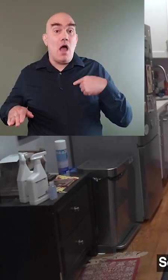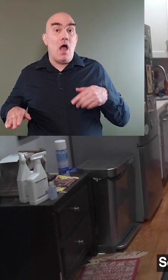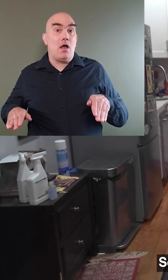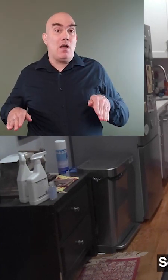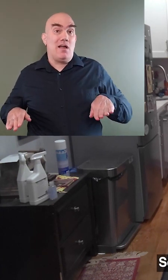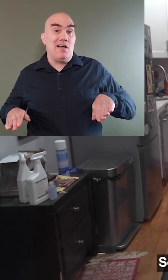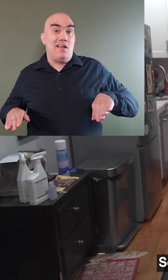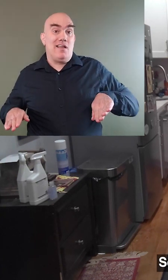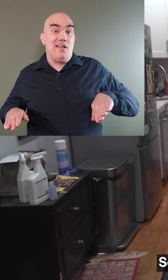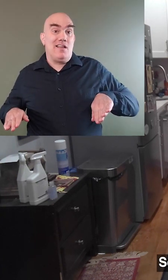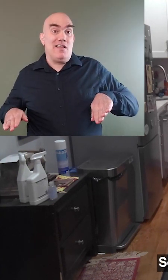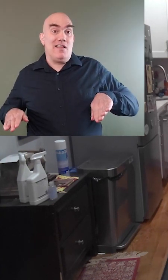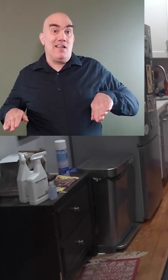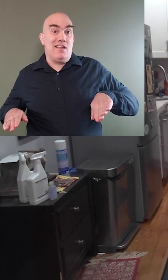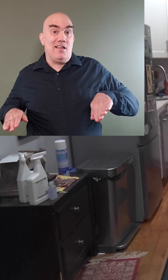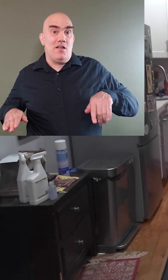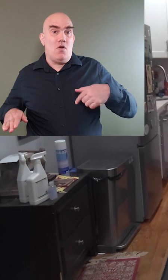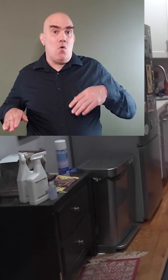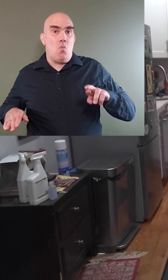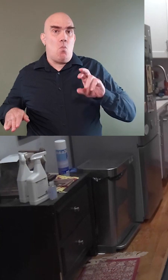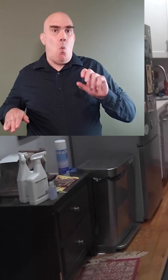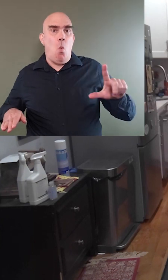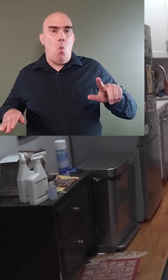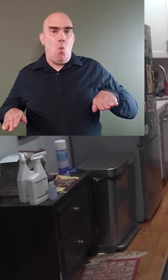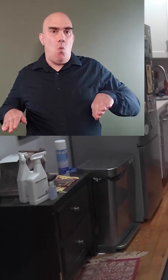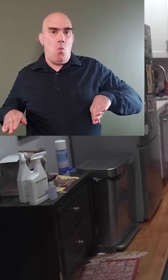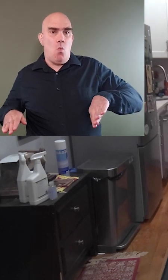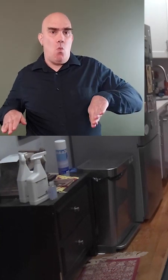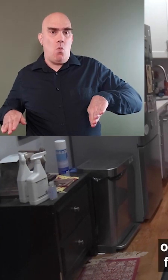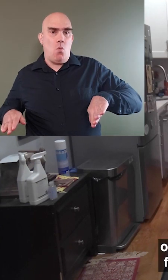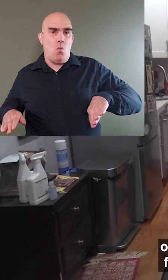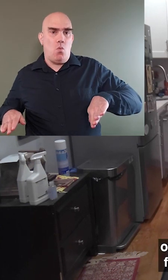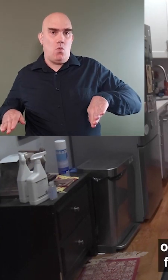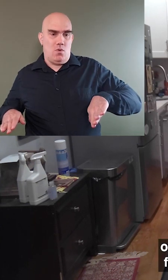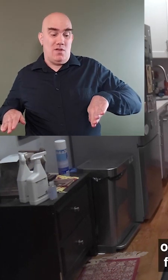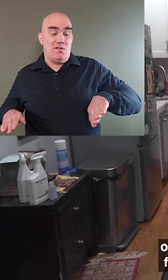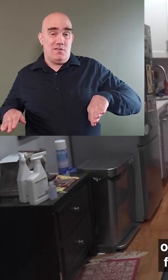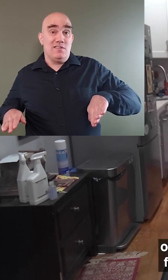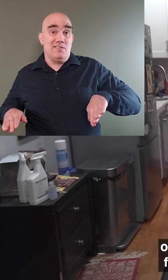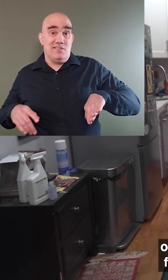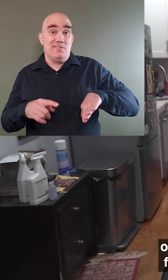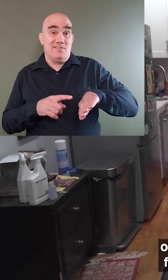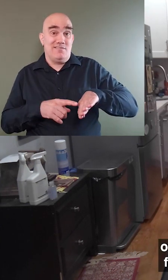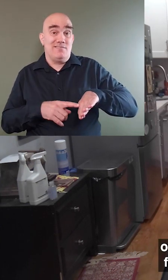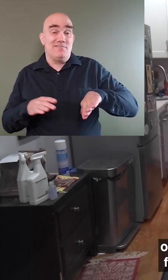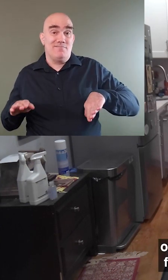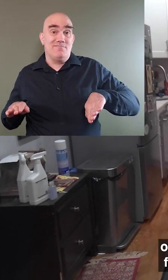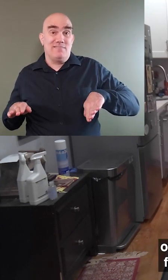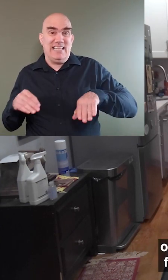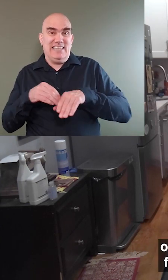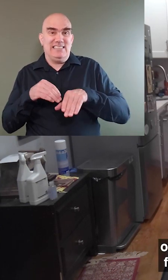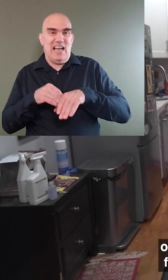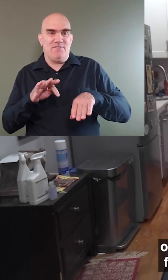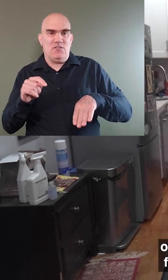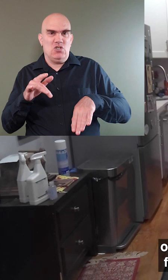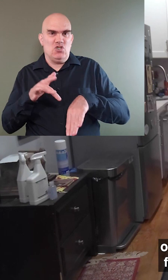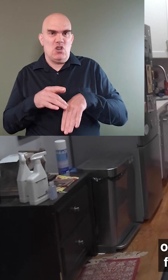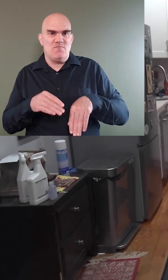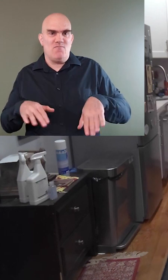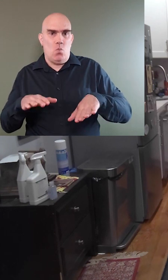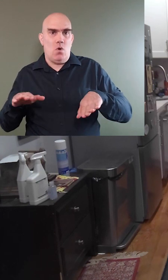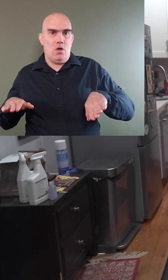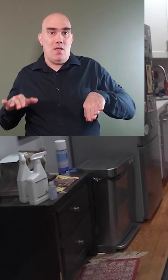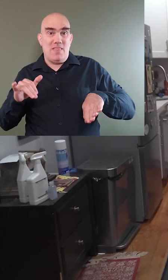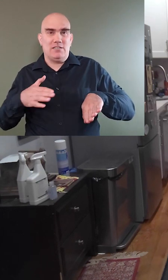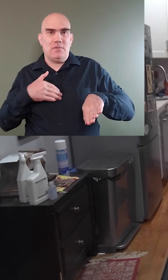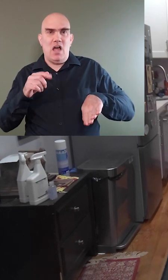pick up my pinky toe and I roll so only the inside edge of my foot is touching the floor,